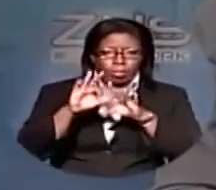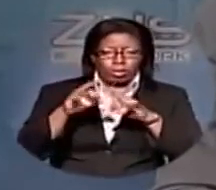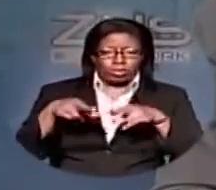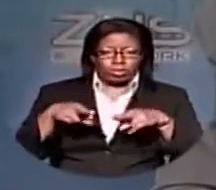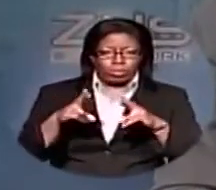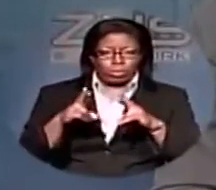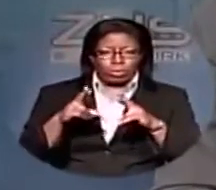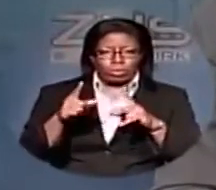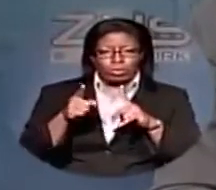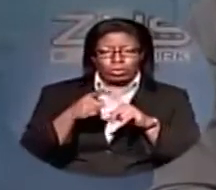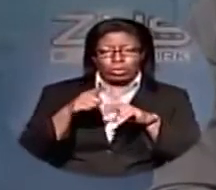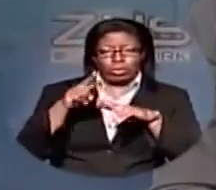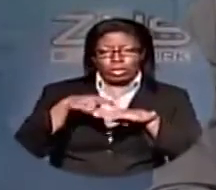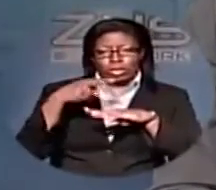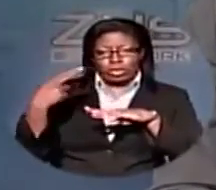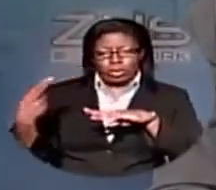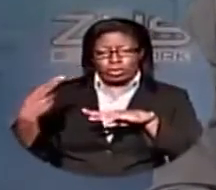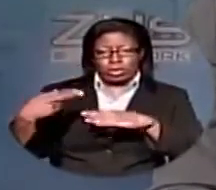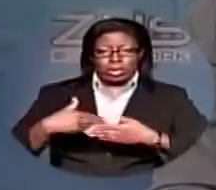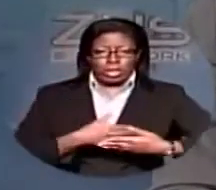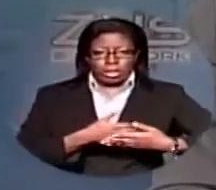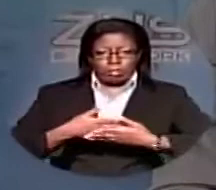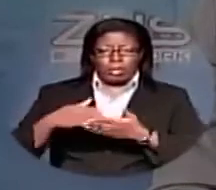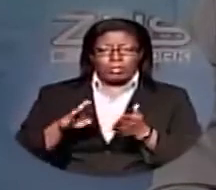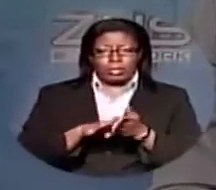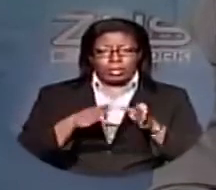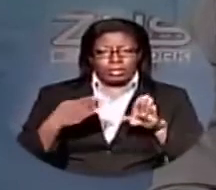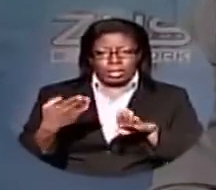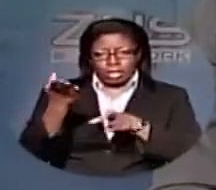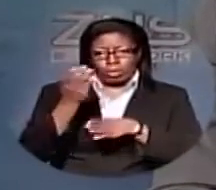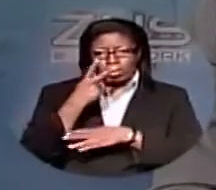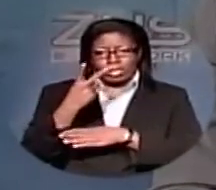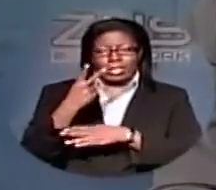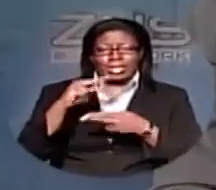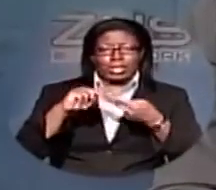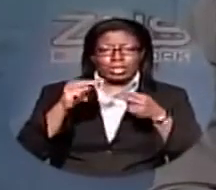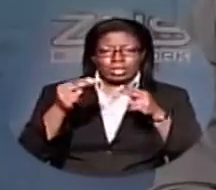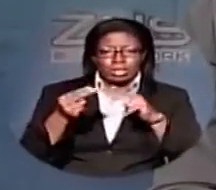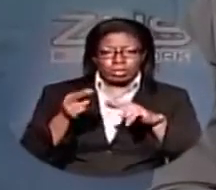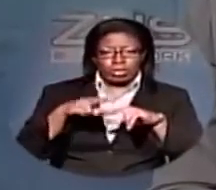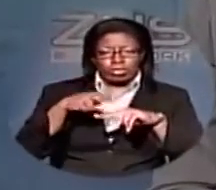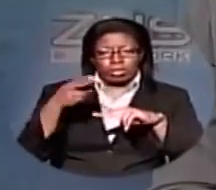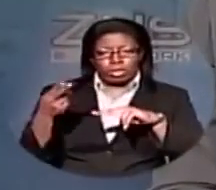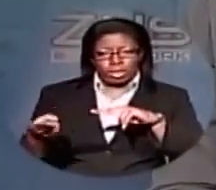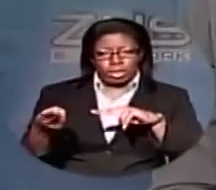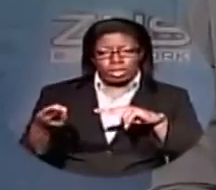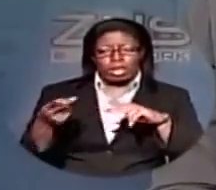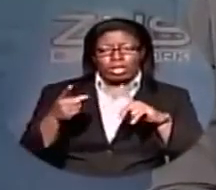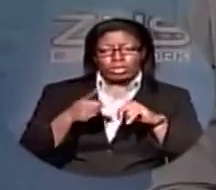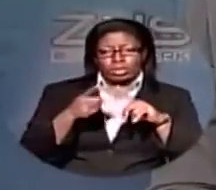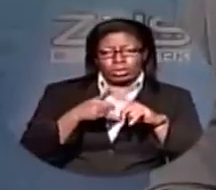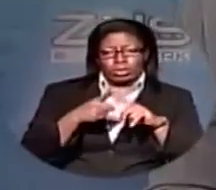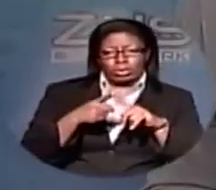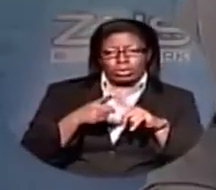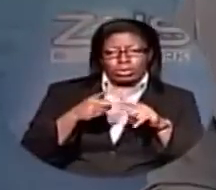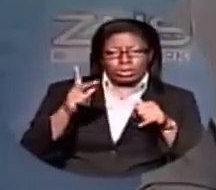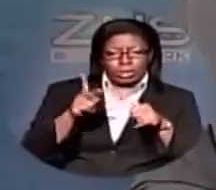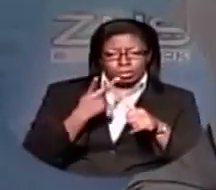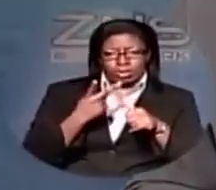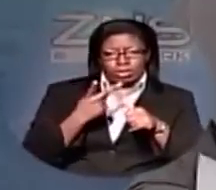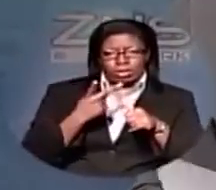infant mortality numbers. Mr. Ingraham wants to see those numbers decrease to the lower double digits or even single digits if